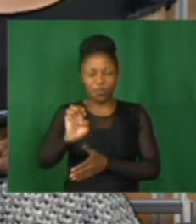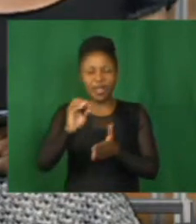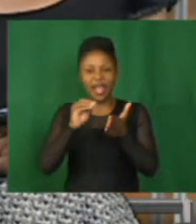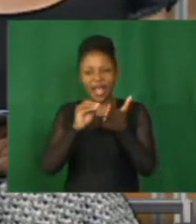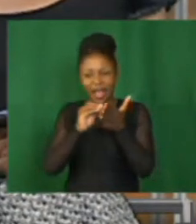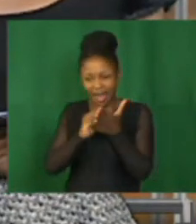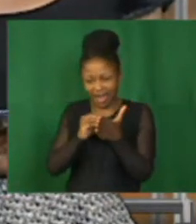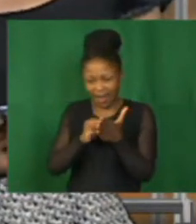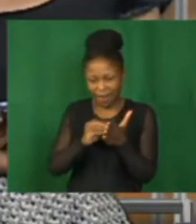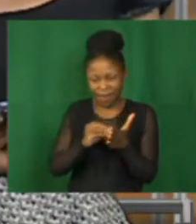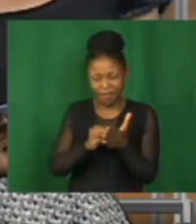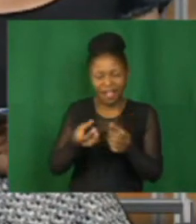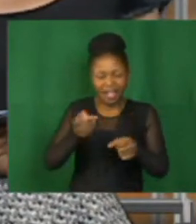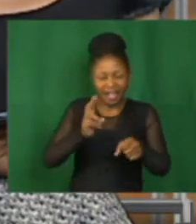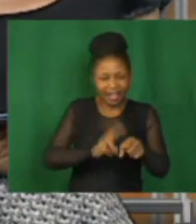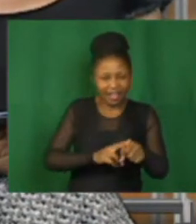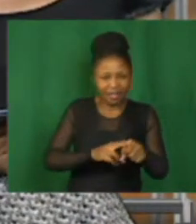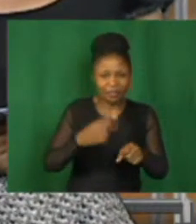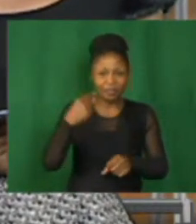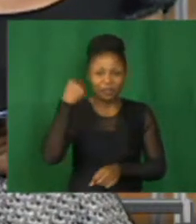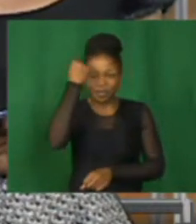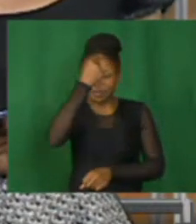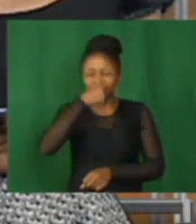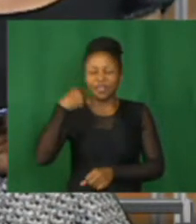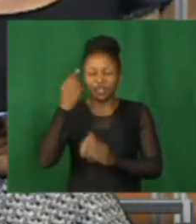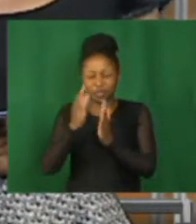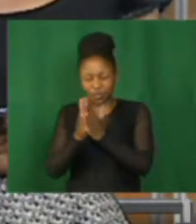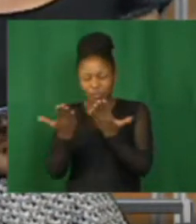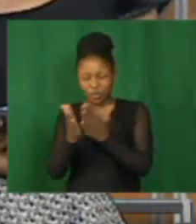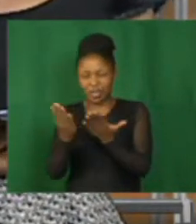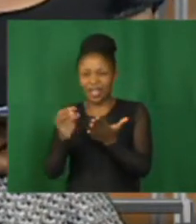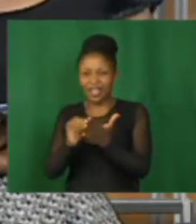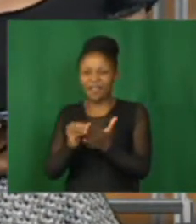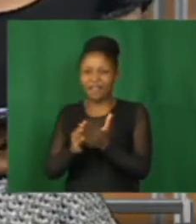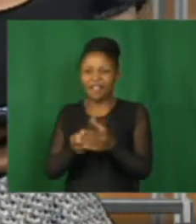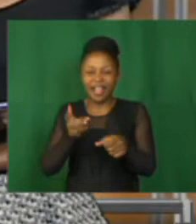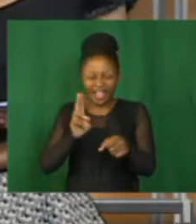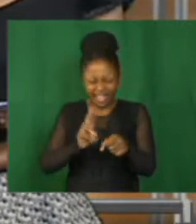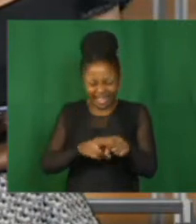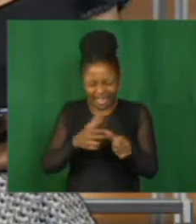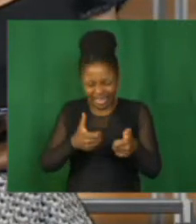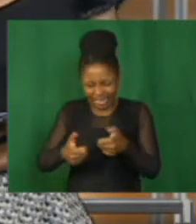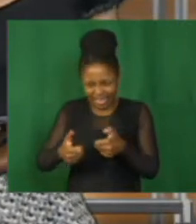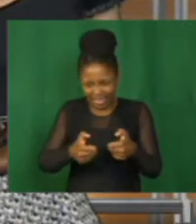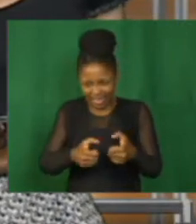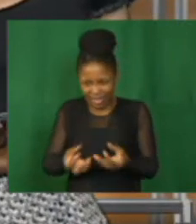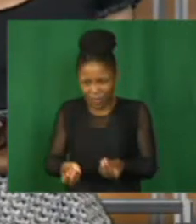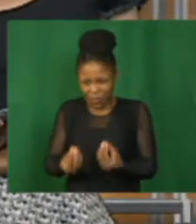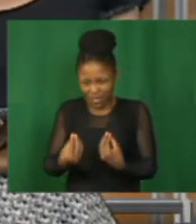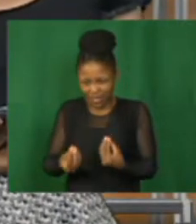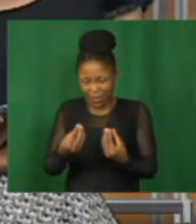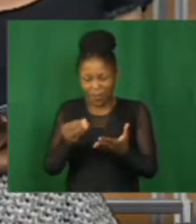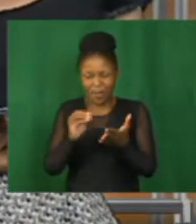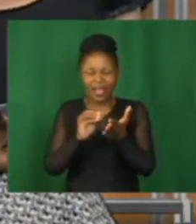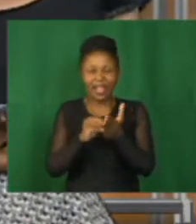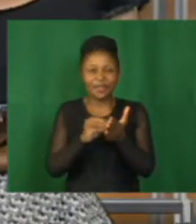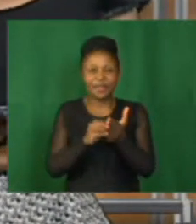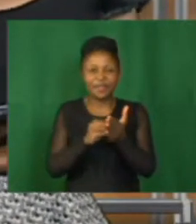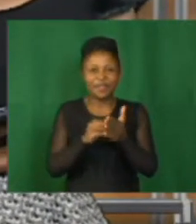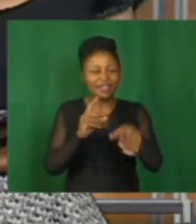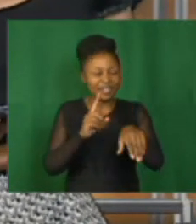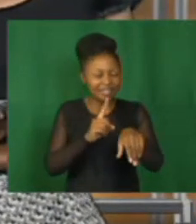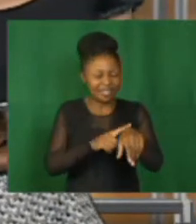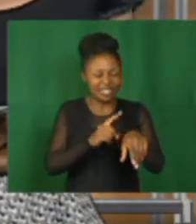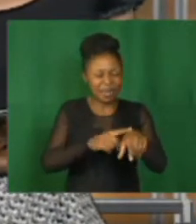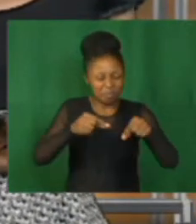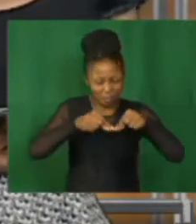p.m. and you can also text us on our WhatsApp line, yes, which appears from time to